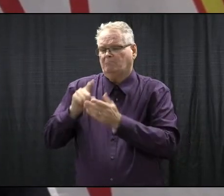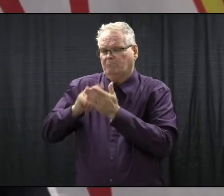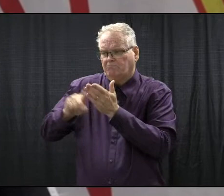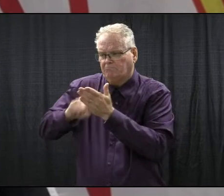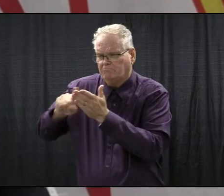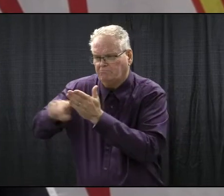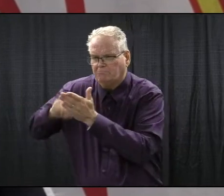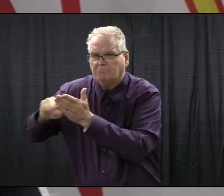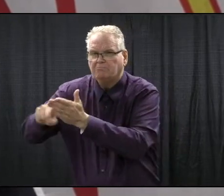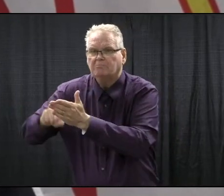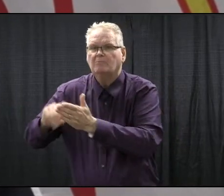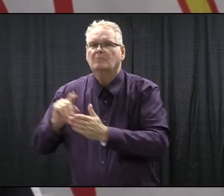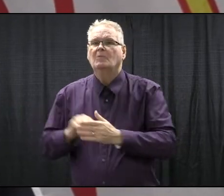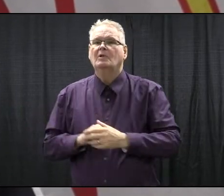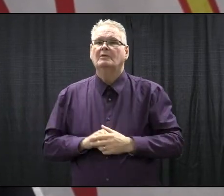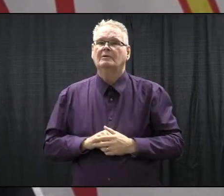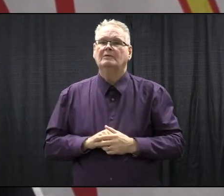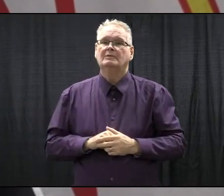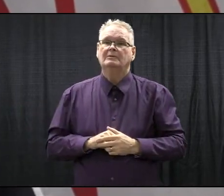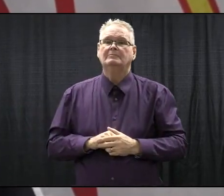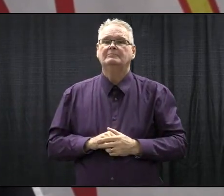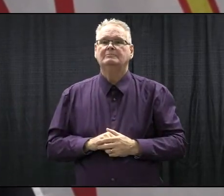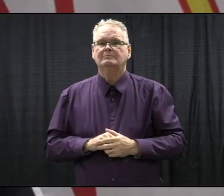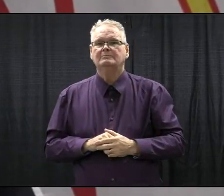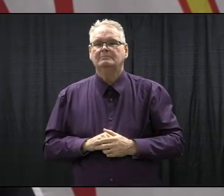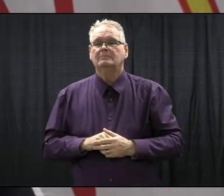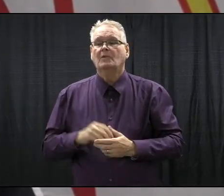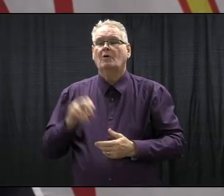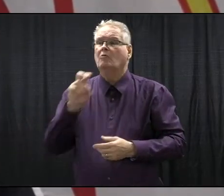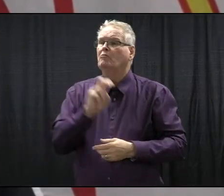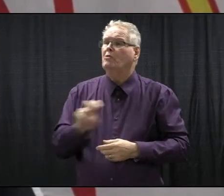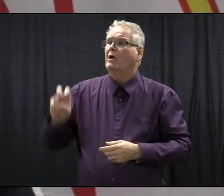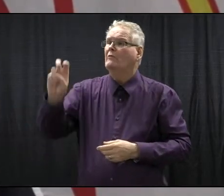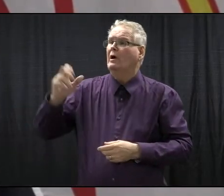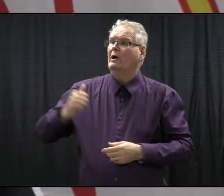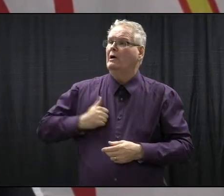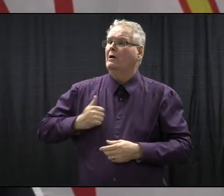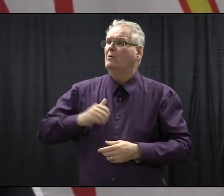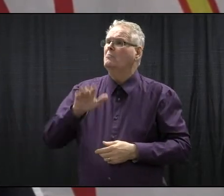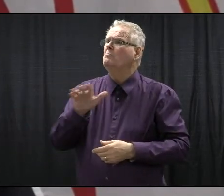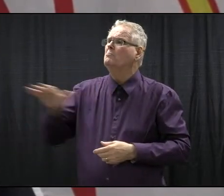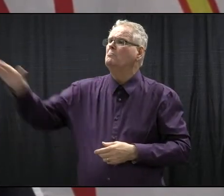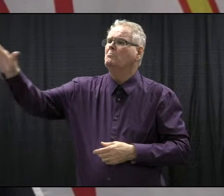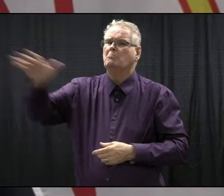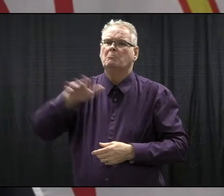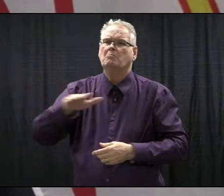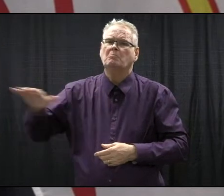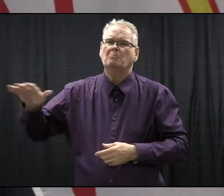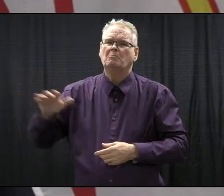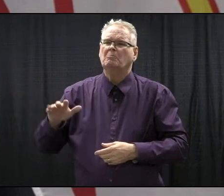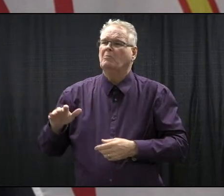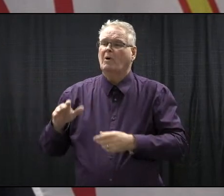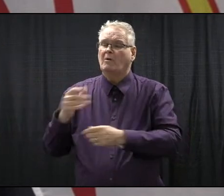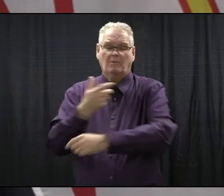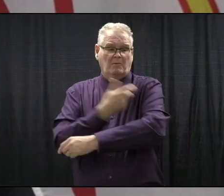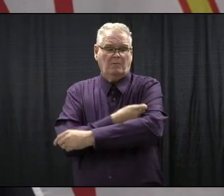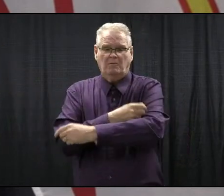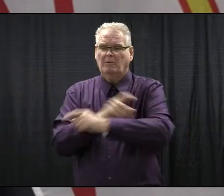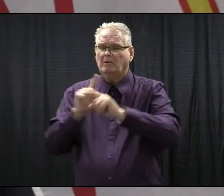be okay when you come home. If you've got Pfizer, Moderna, or the other way around, you will not have to isolate. So